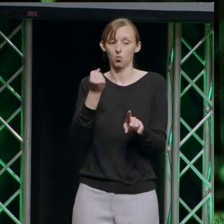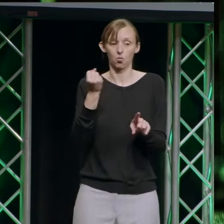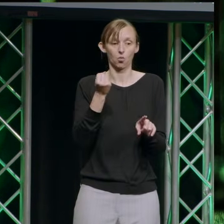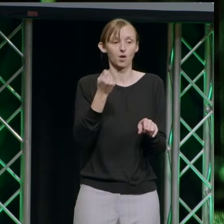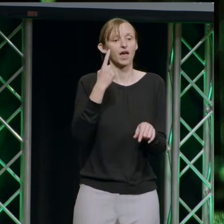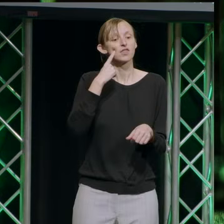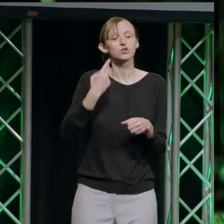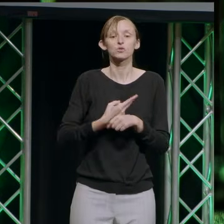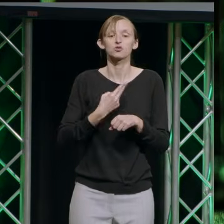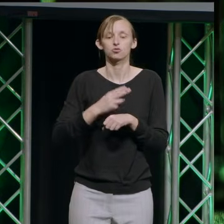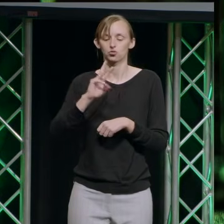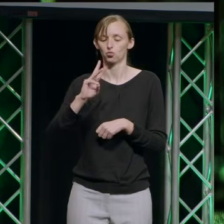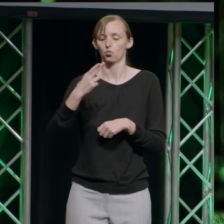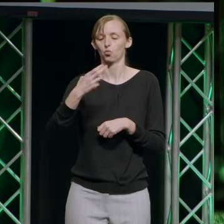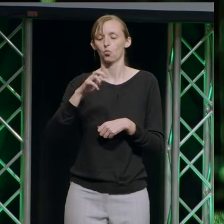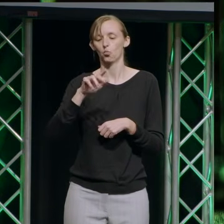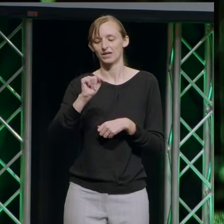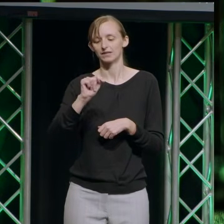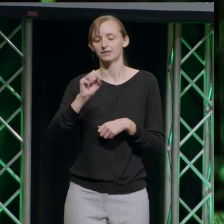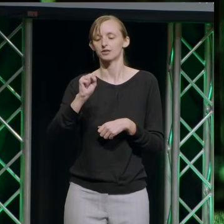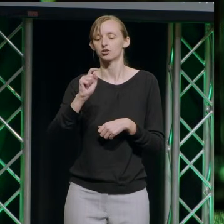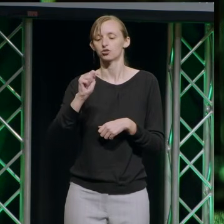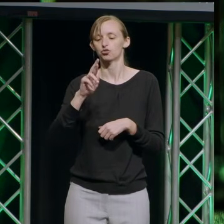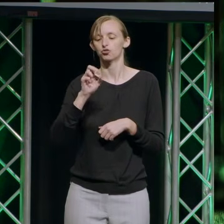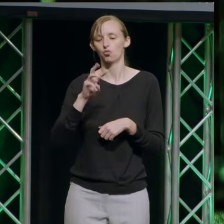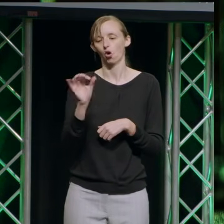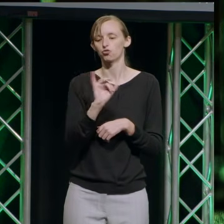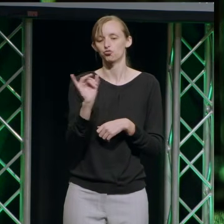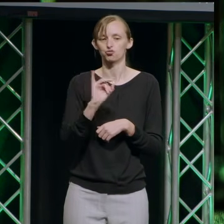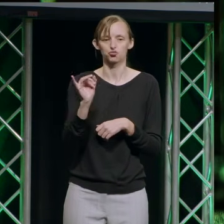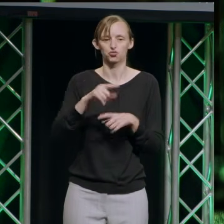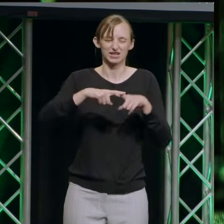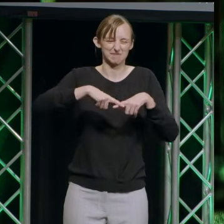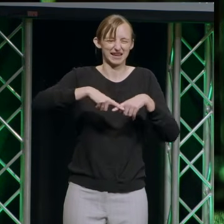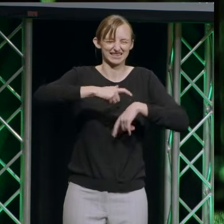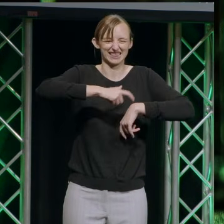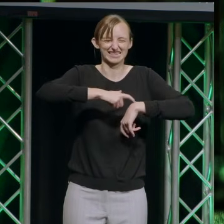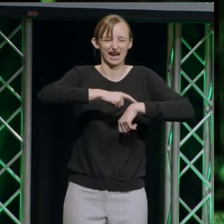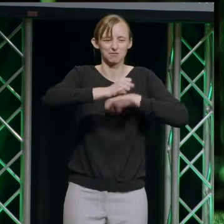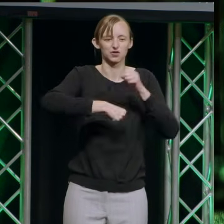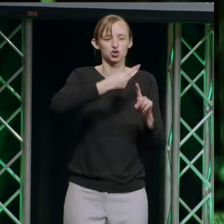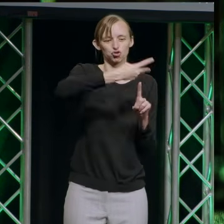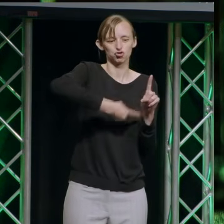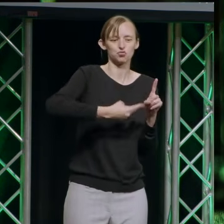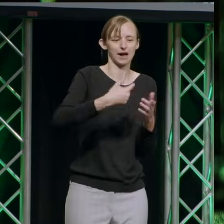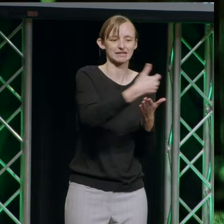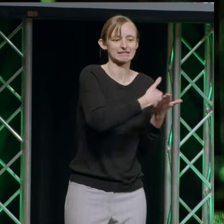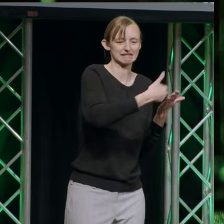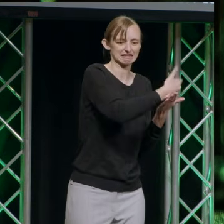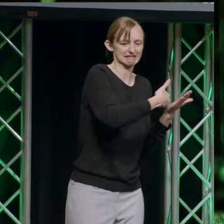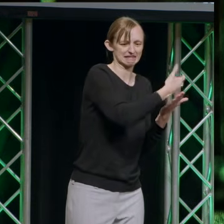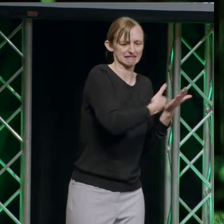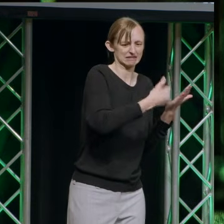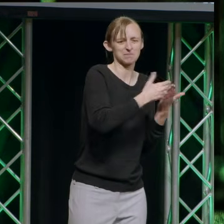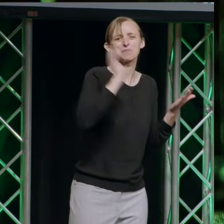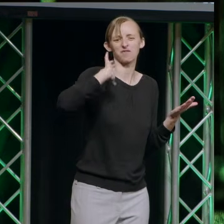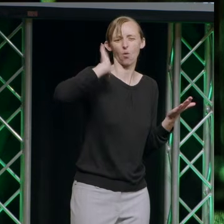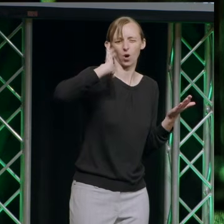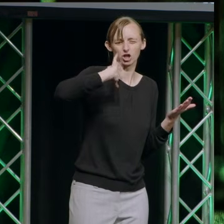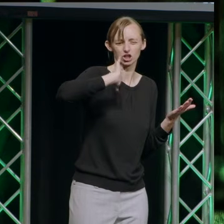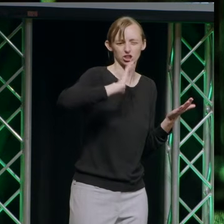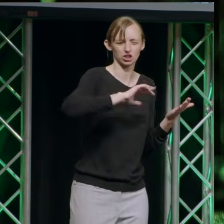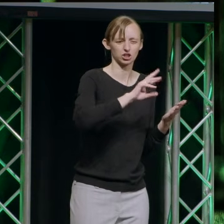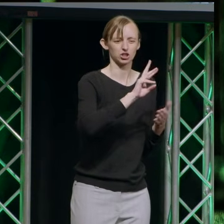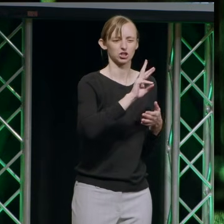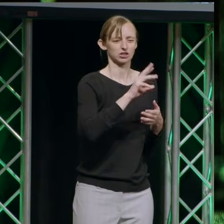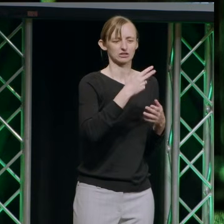wheat straw as well, which is seasonal. And so in 2 months, you have to collect all the wheat straw. And so we found it harder. Whereas banana crop, the waste is